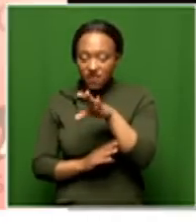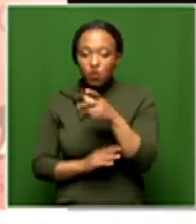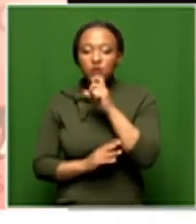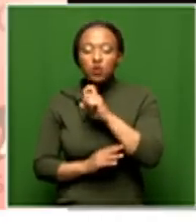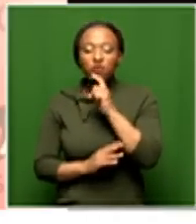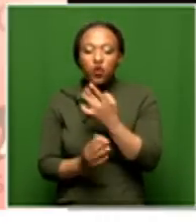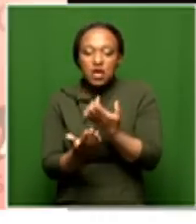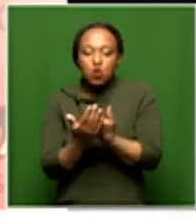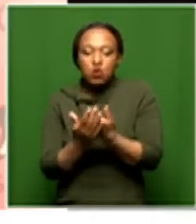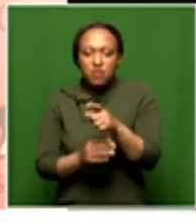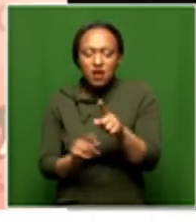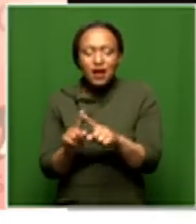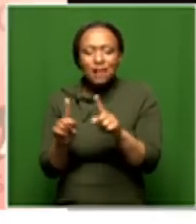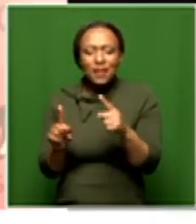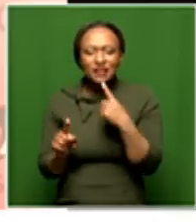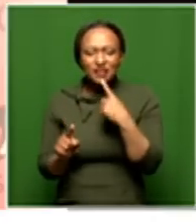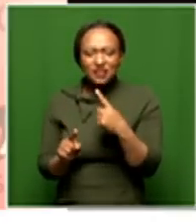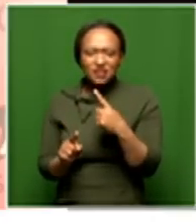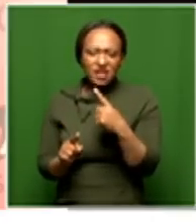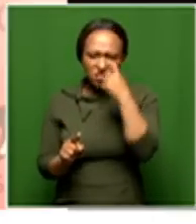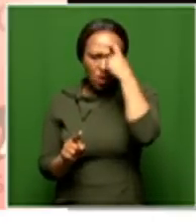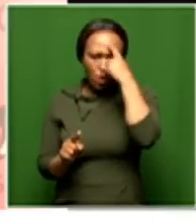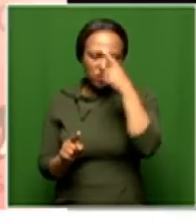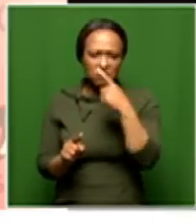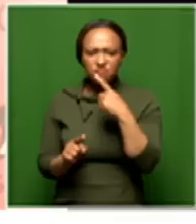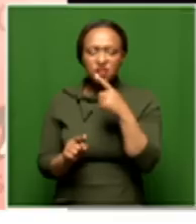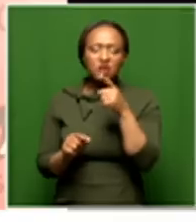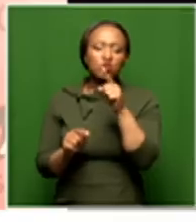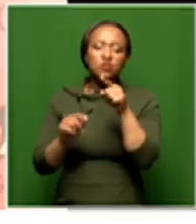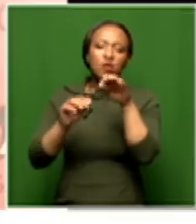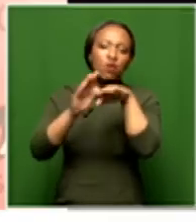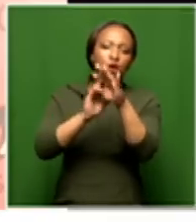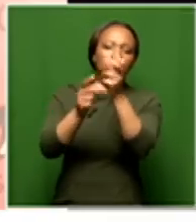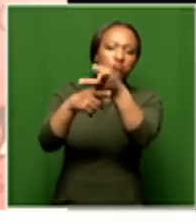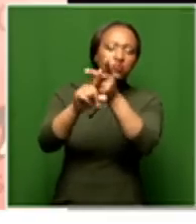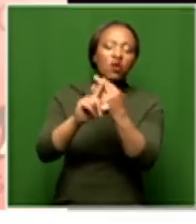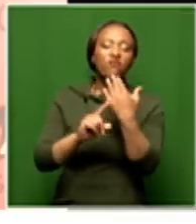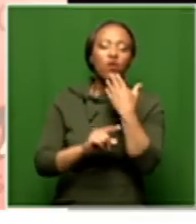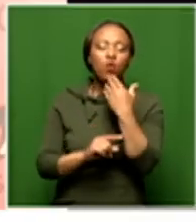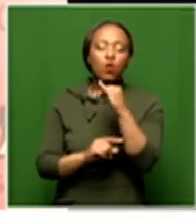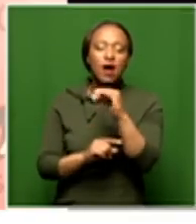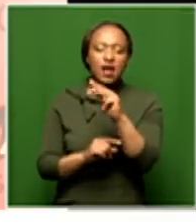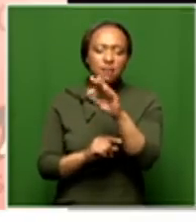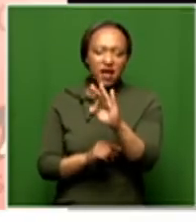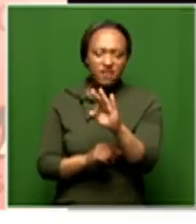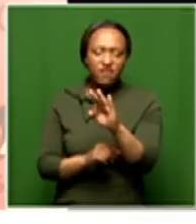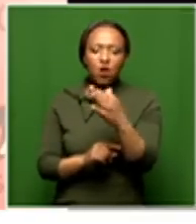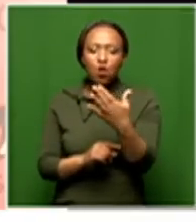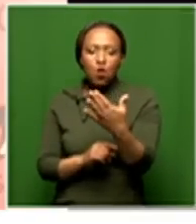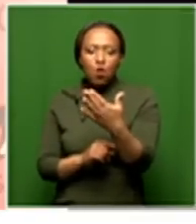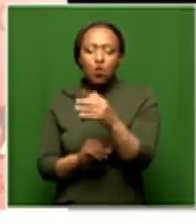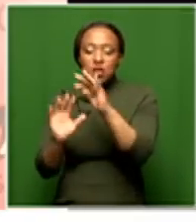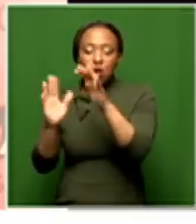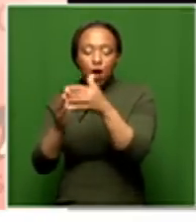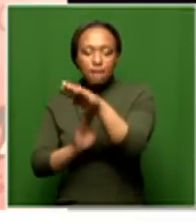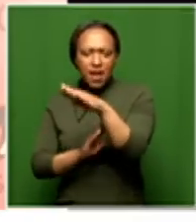of the economy. But instead, they sought to go to the IMF and the World Bank, the IMF particularly in this case. And